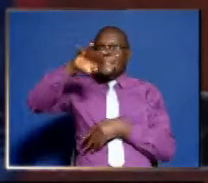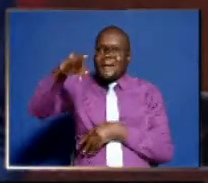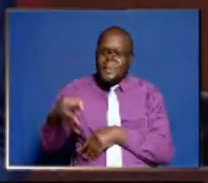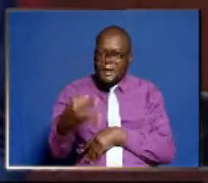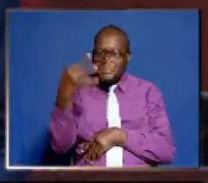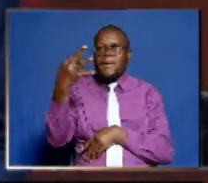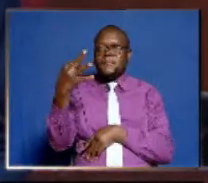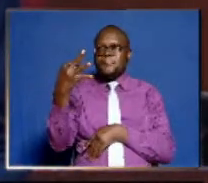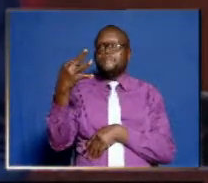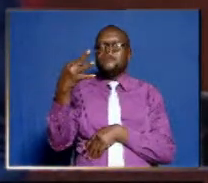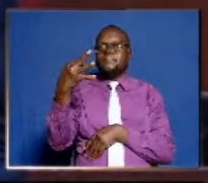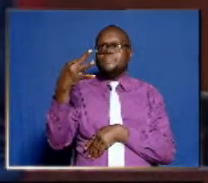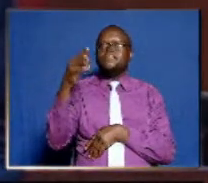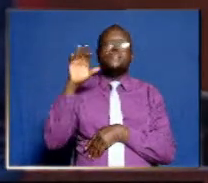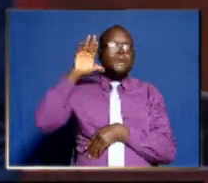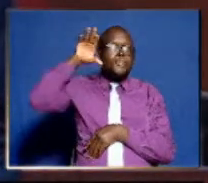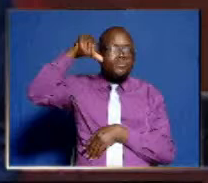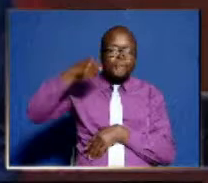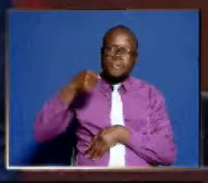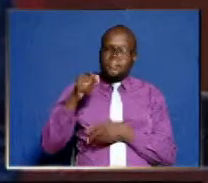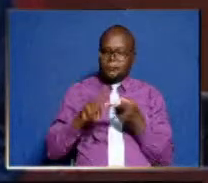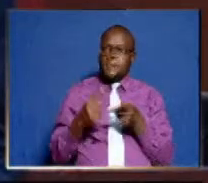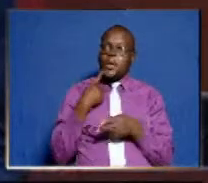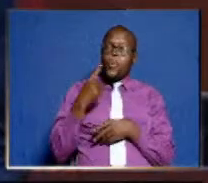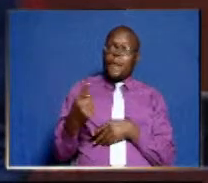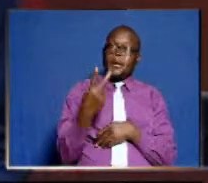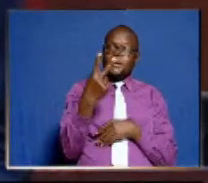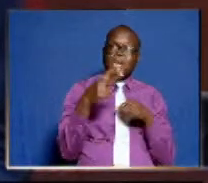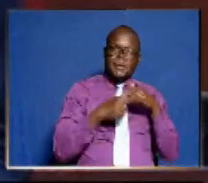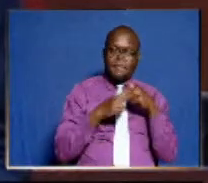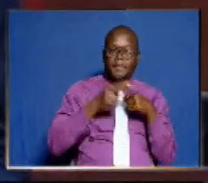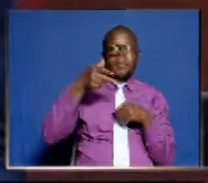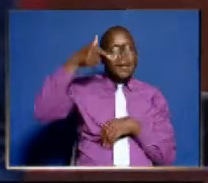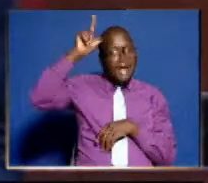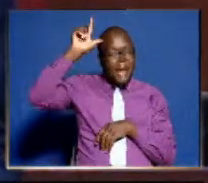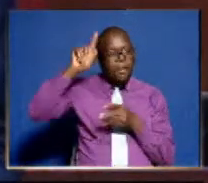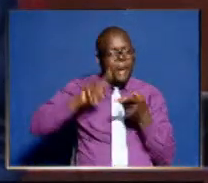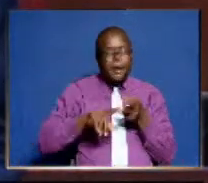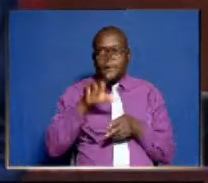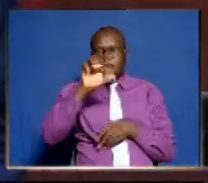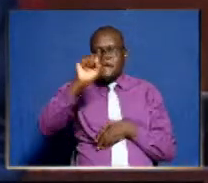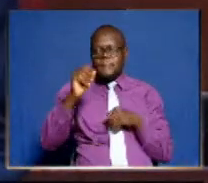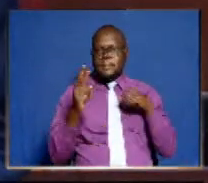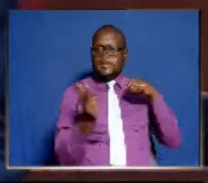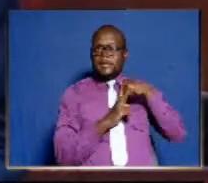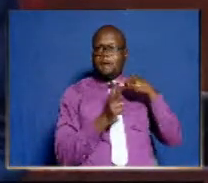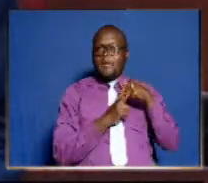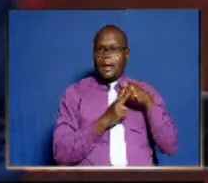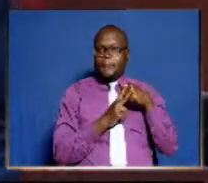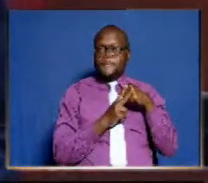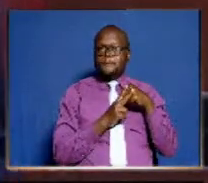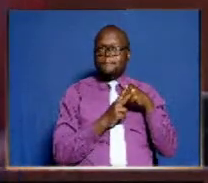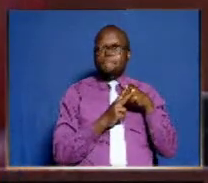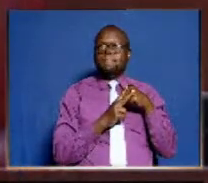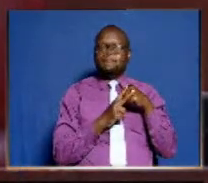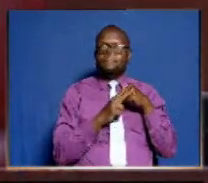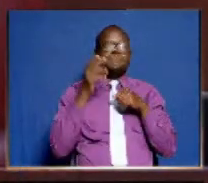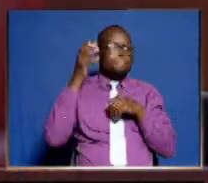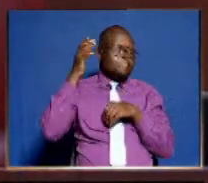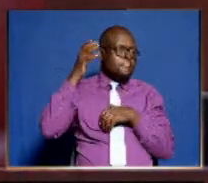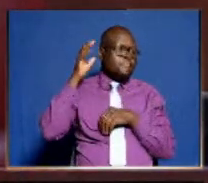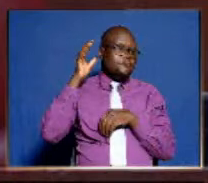taken, and 127 cows, 57 camels. On 30th of